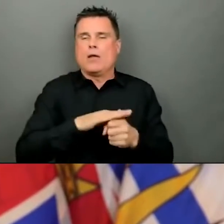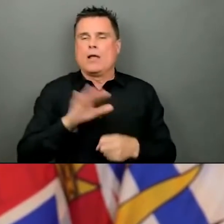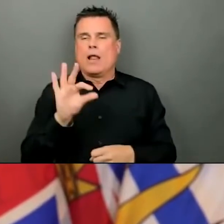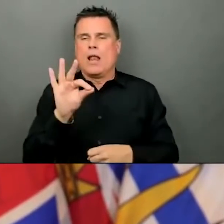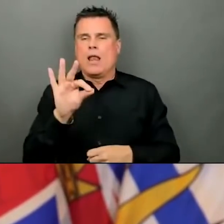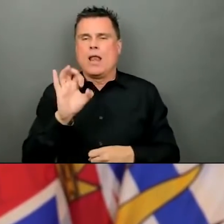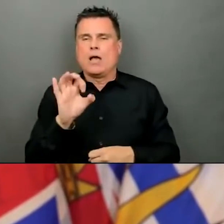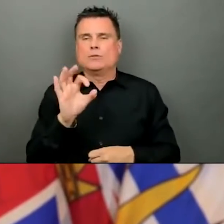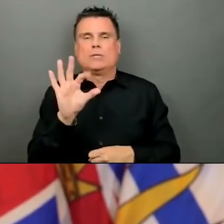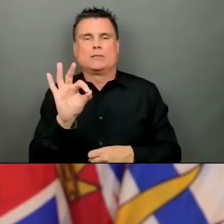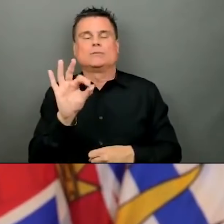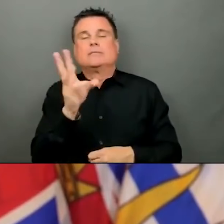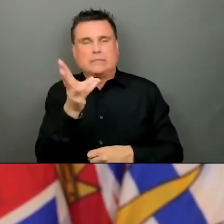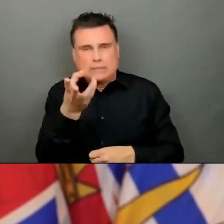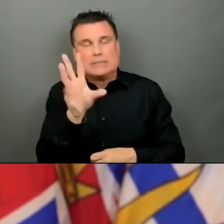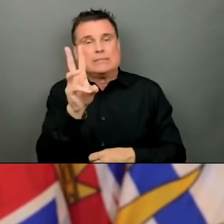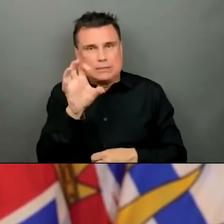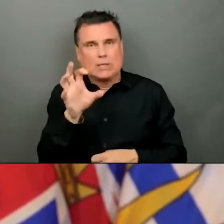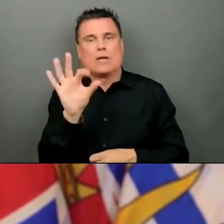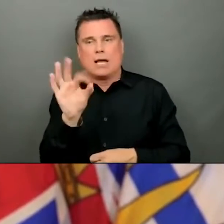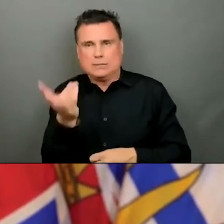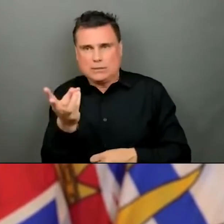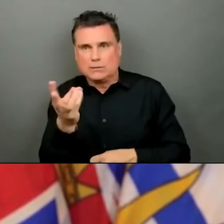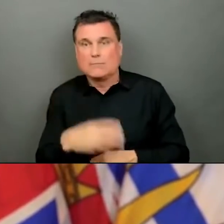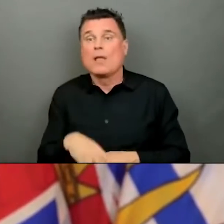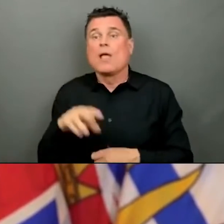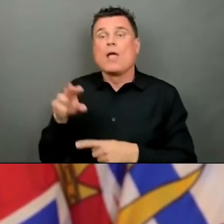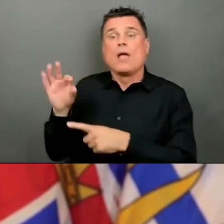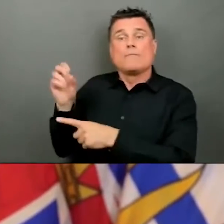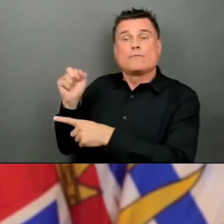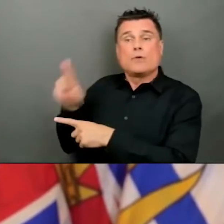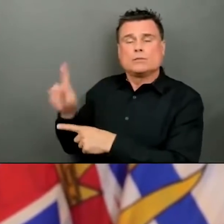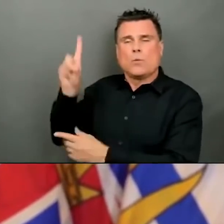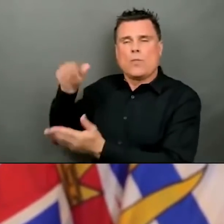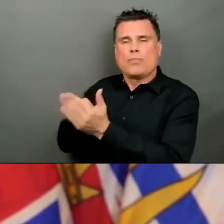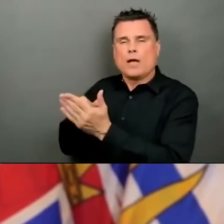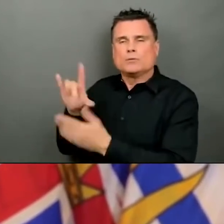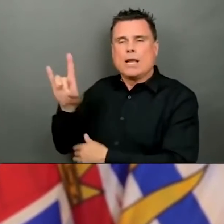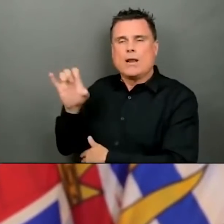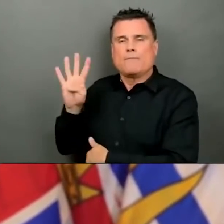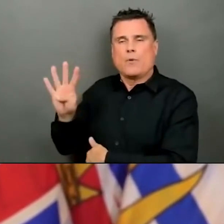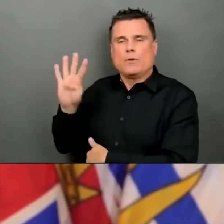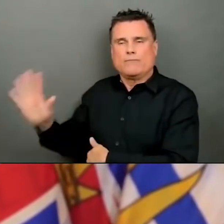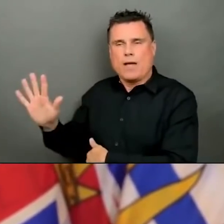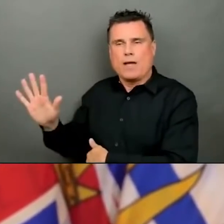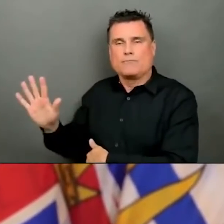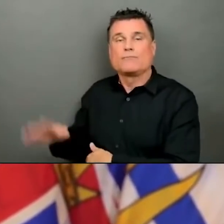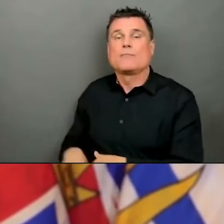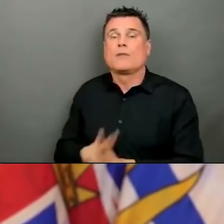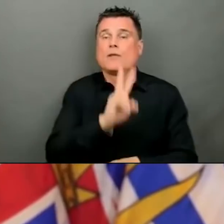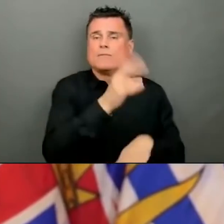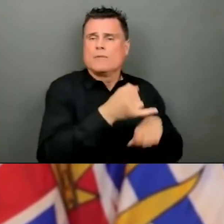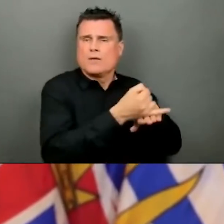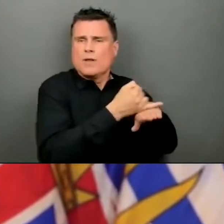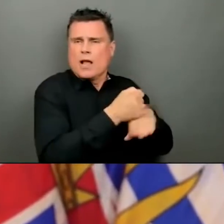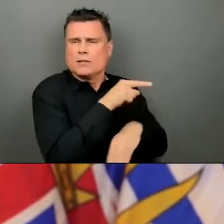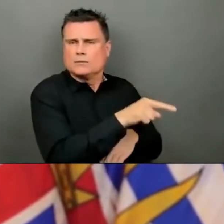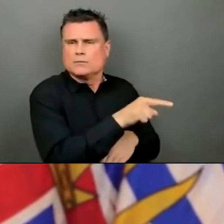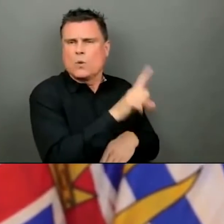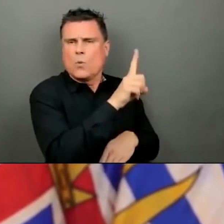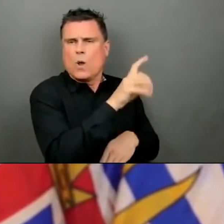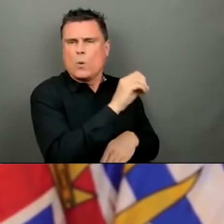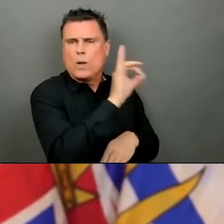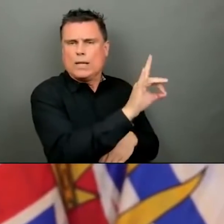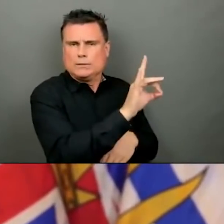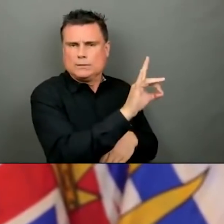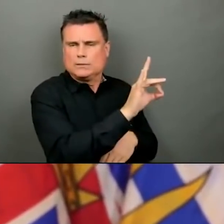1,845 are people who live in the Fraser Health Region, 108 people live in the Vancouver Island Health Region, 211